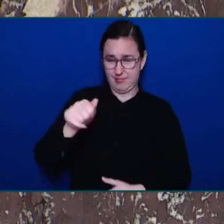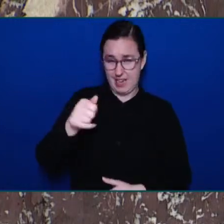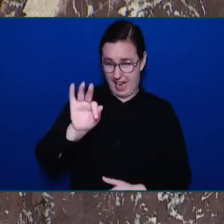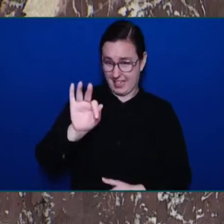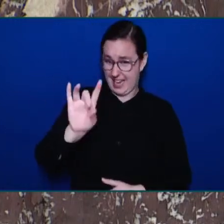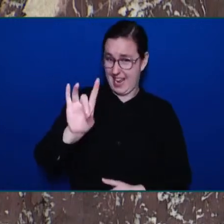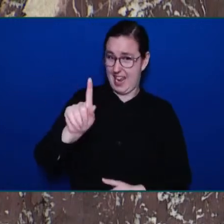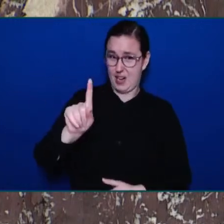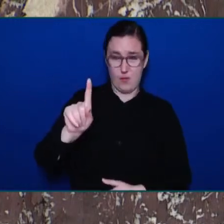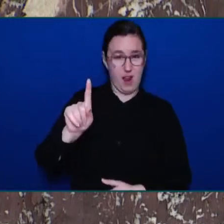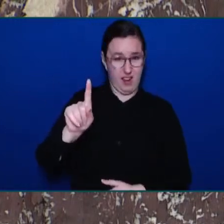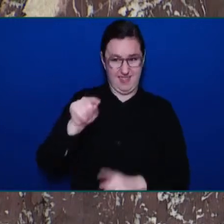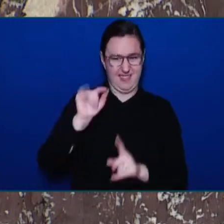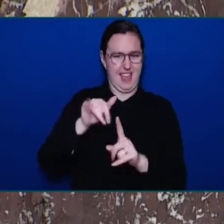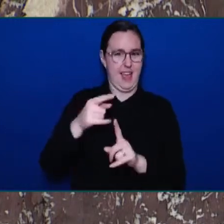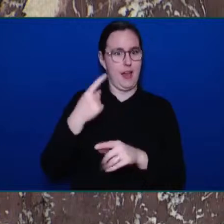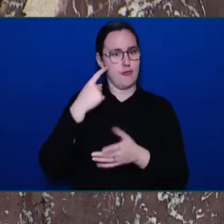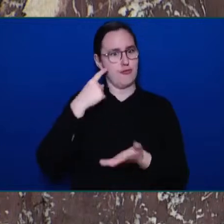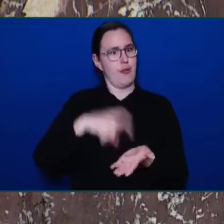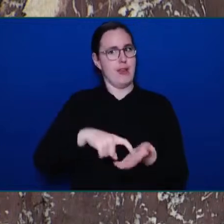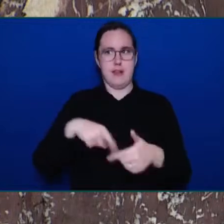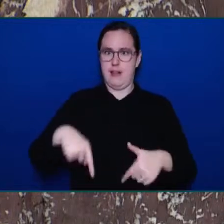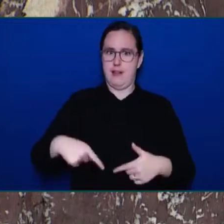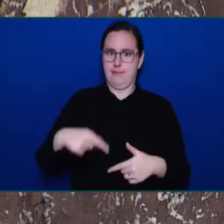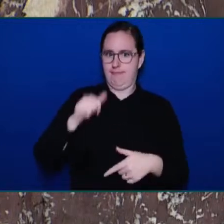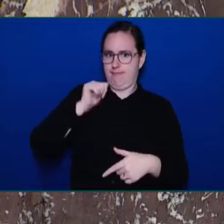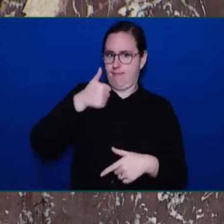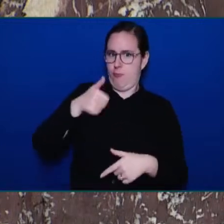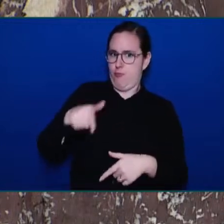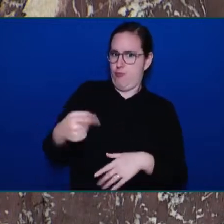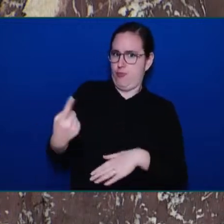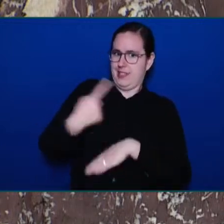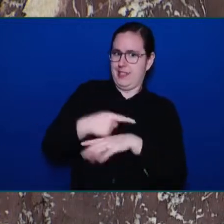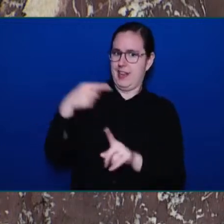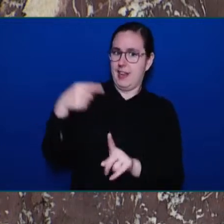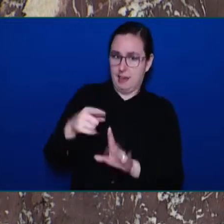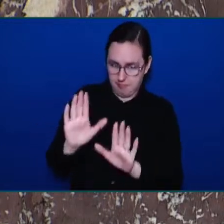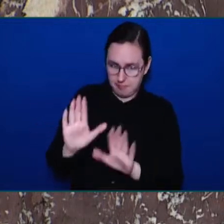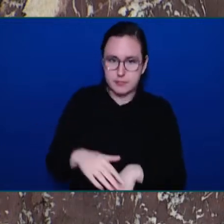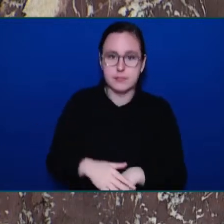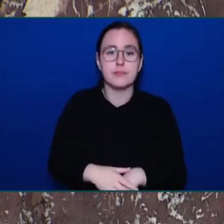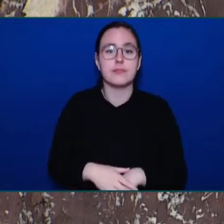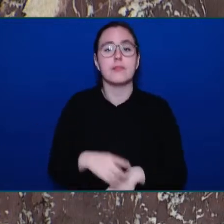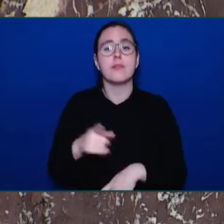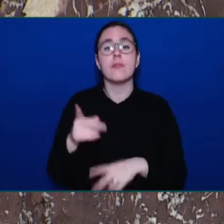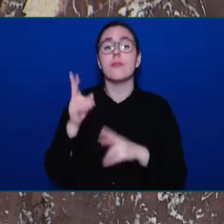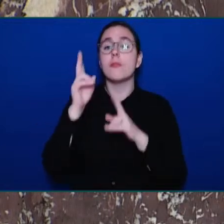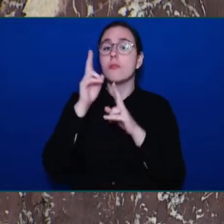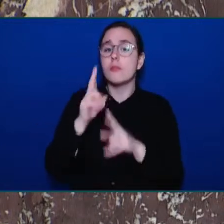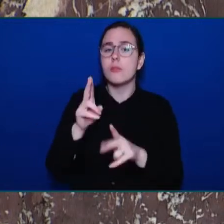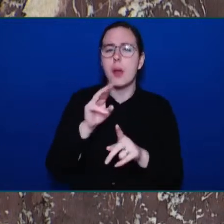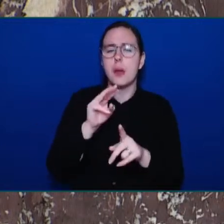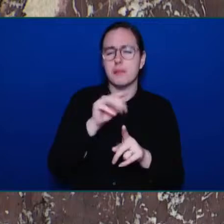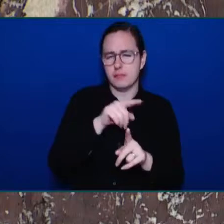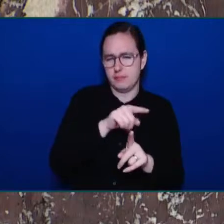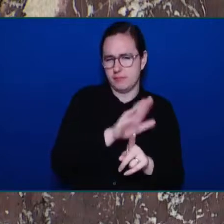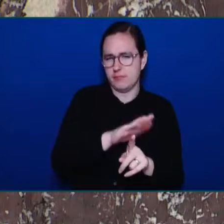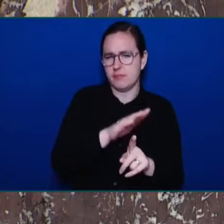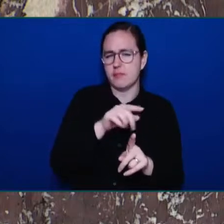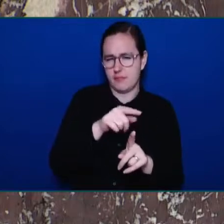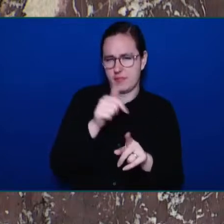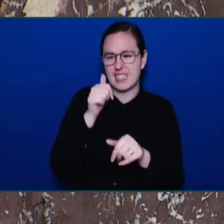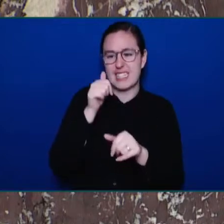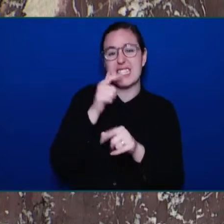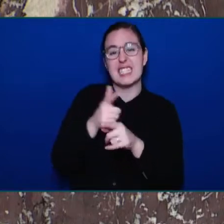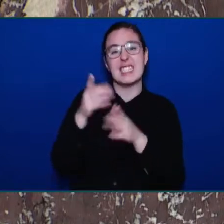sisters, 3 political activists from the Dominican Republic who were brutally murdered in 1960 by the country's violent